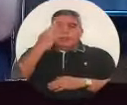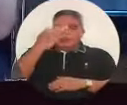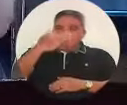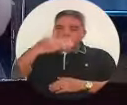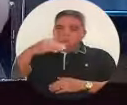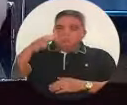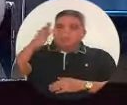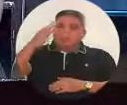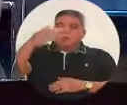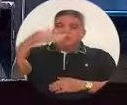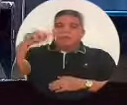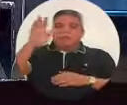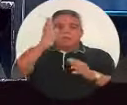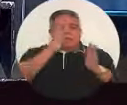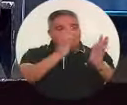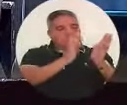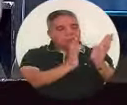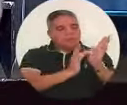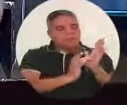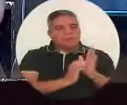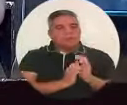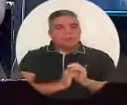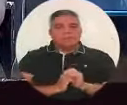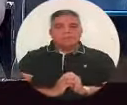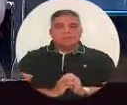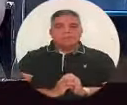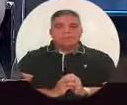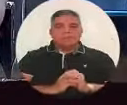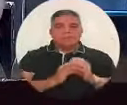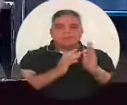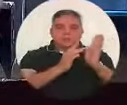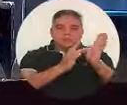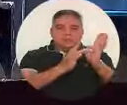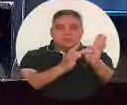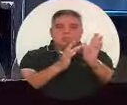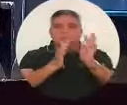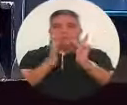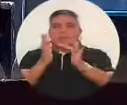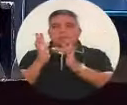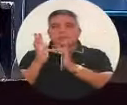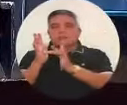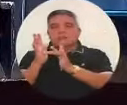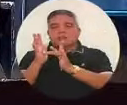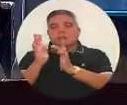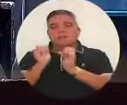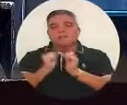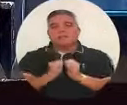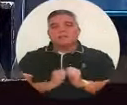blows all fear away. Jesus.